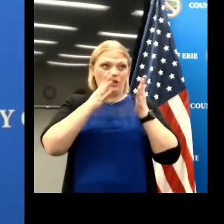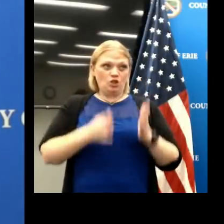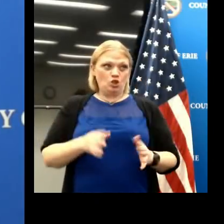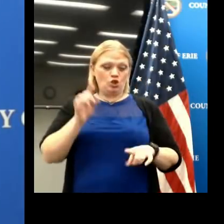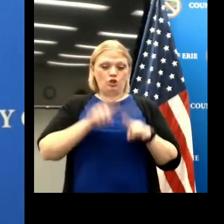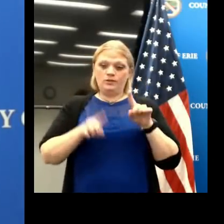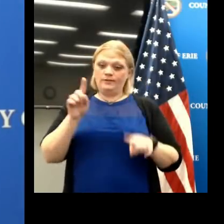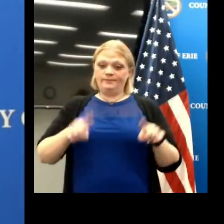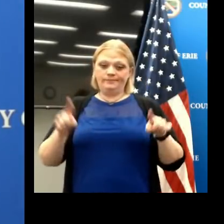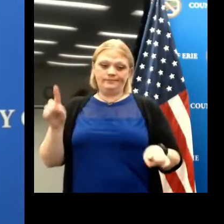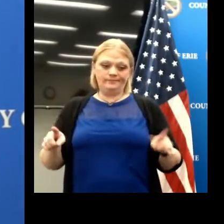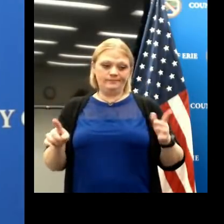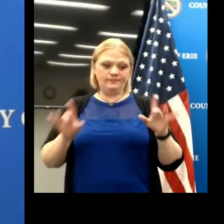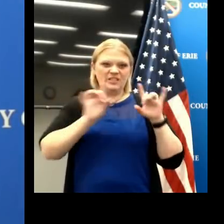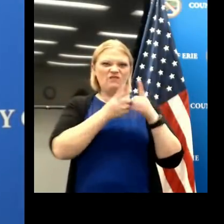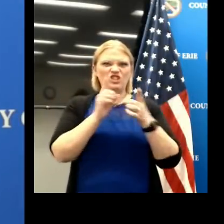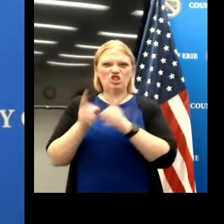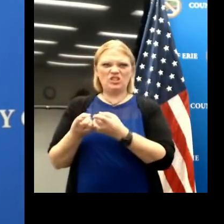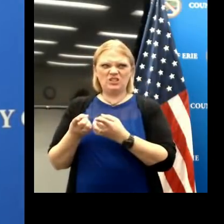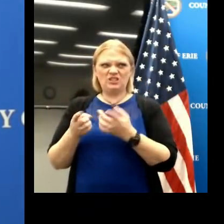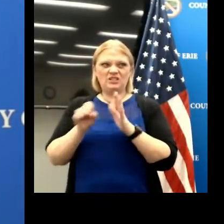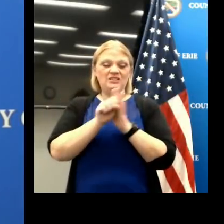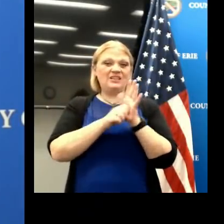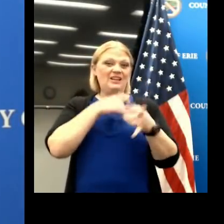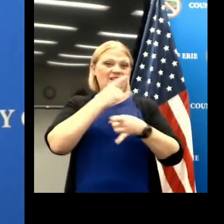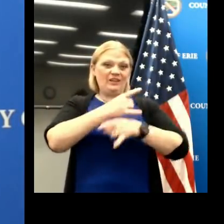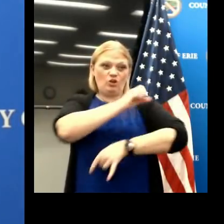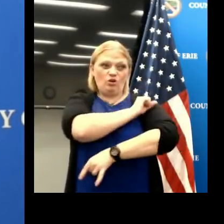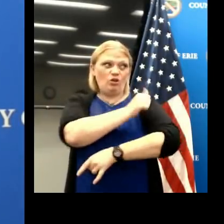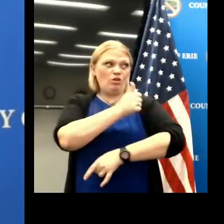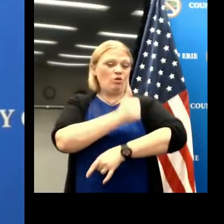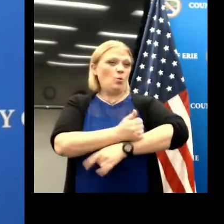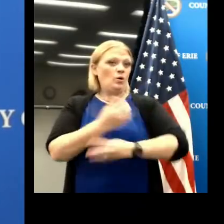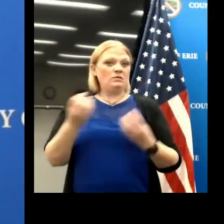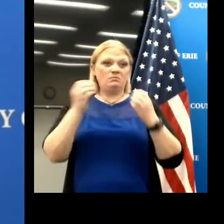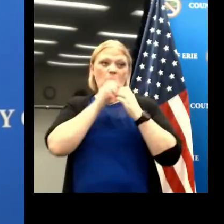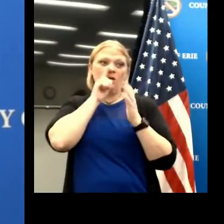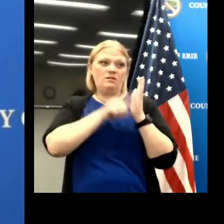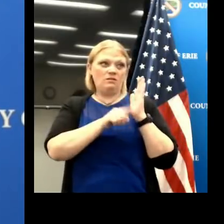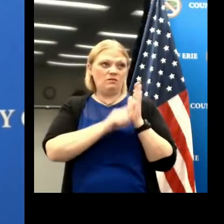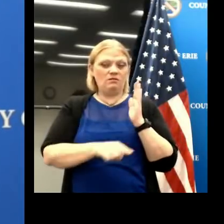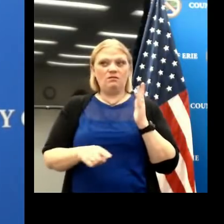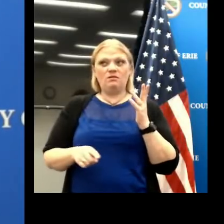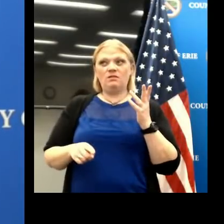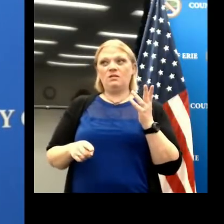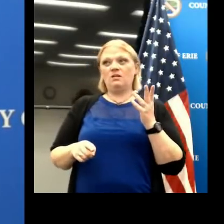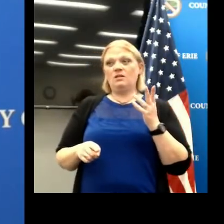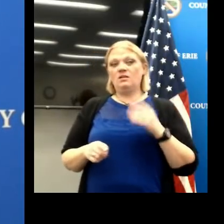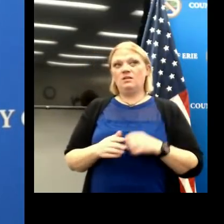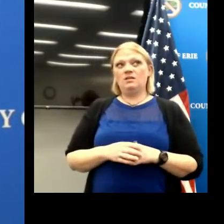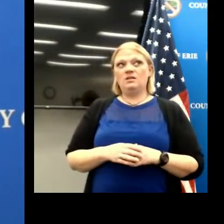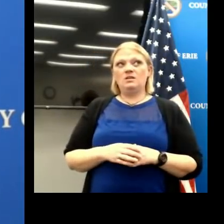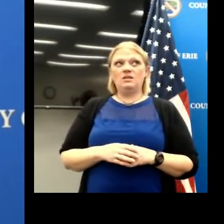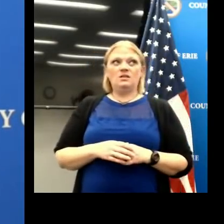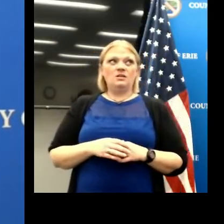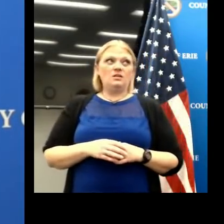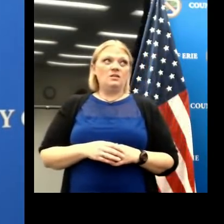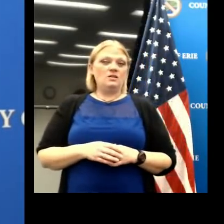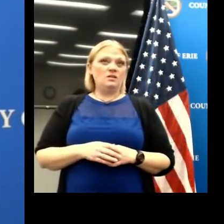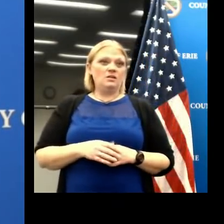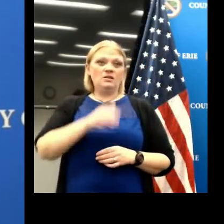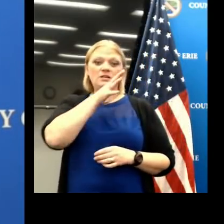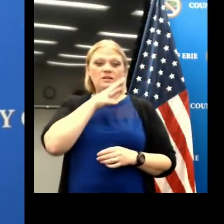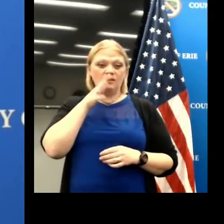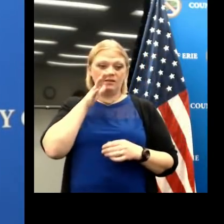parties, or I should say divisions. State Liquor Authority is bringing in more inspectors. State Agri Department is doing it, as well as the New York